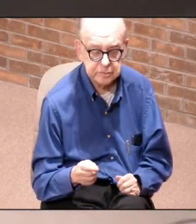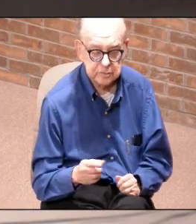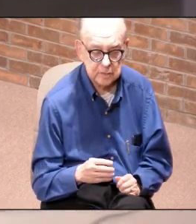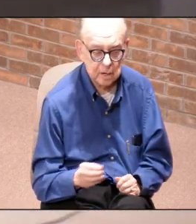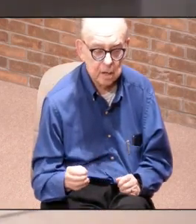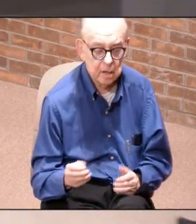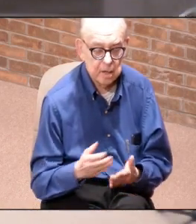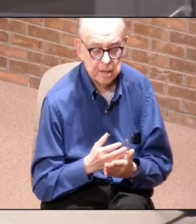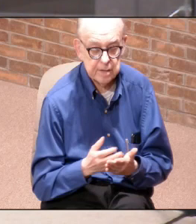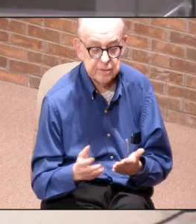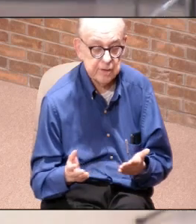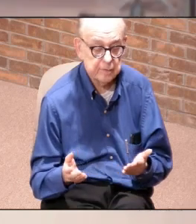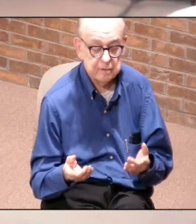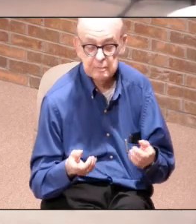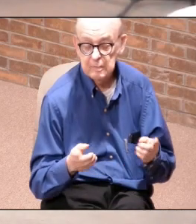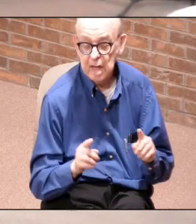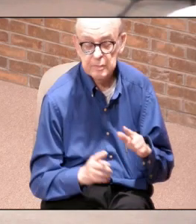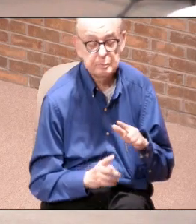and something came up?